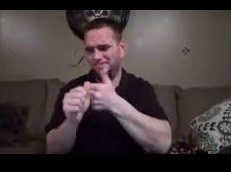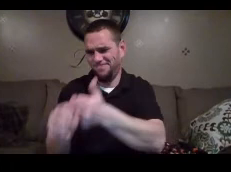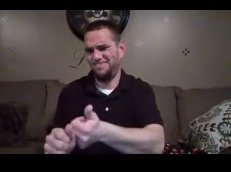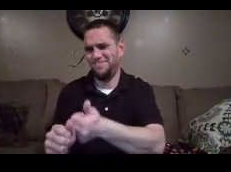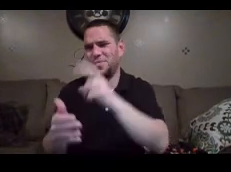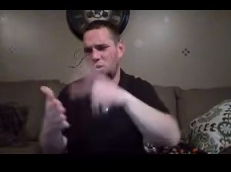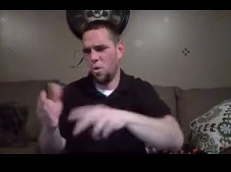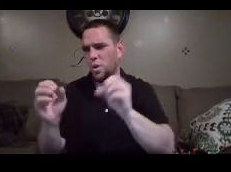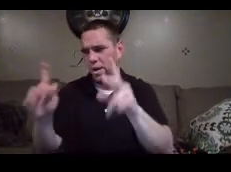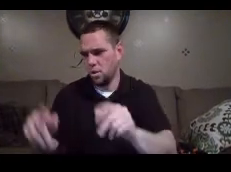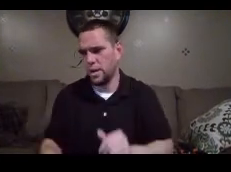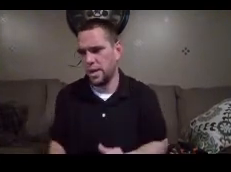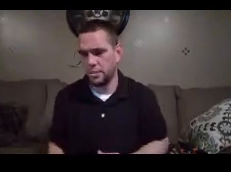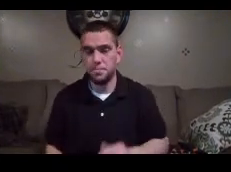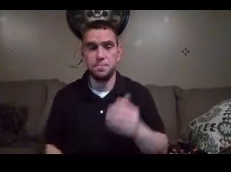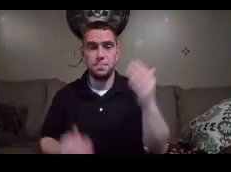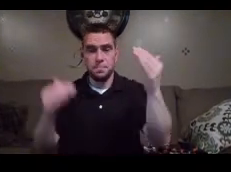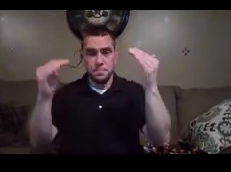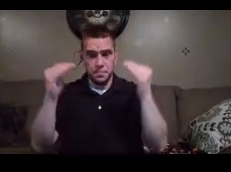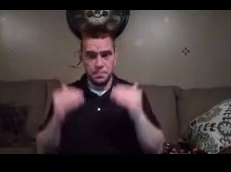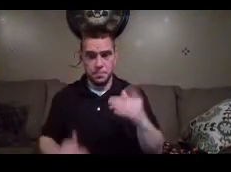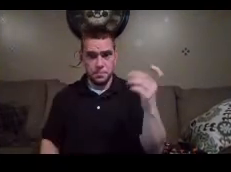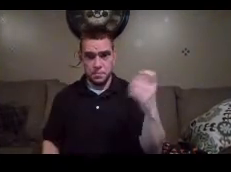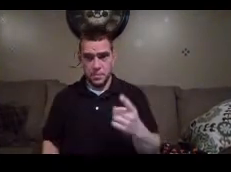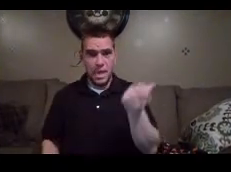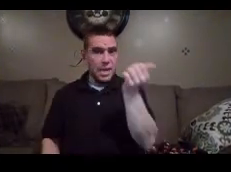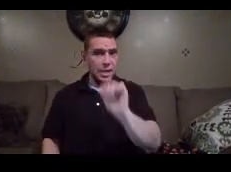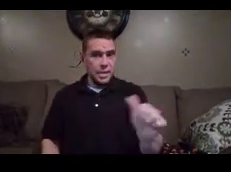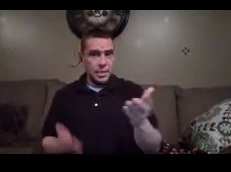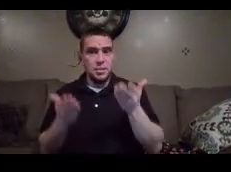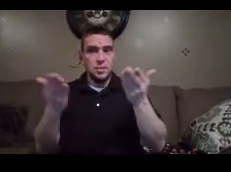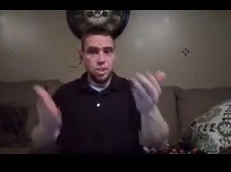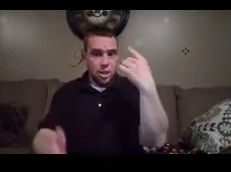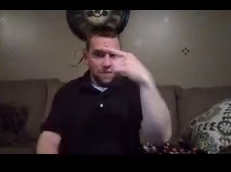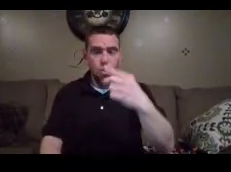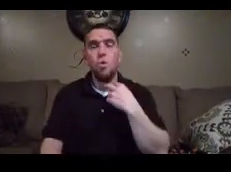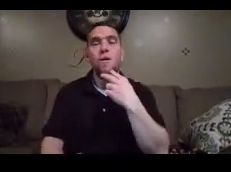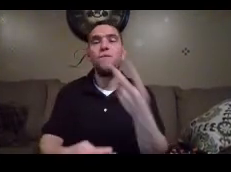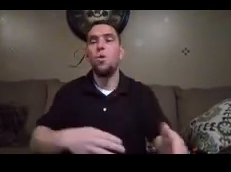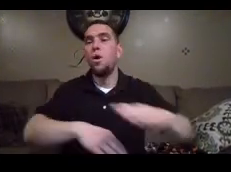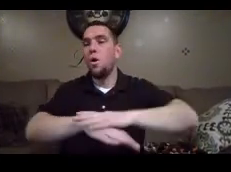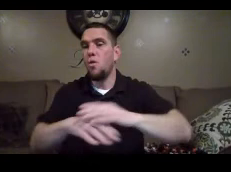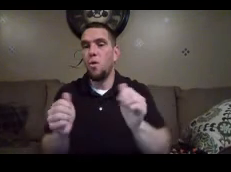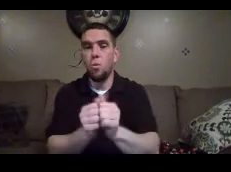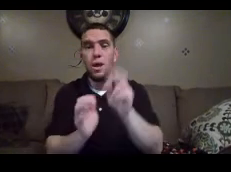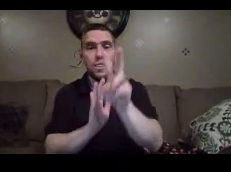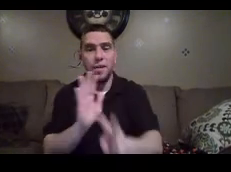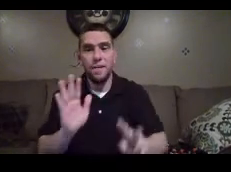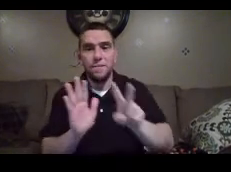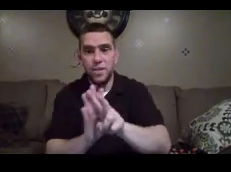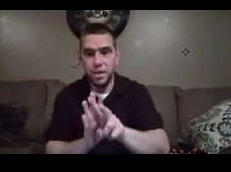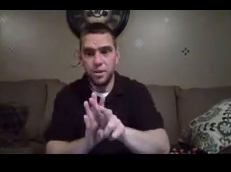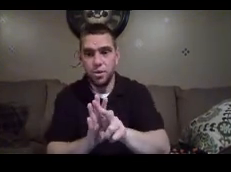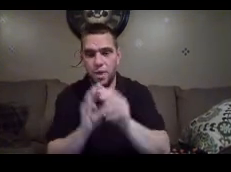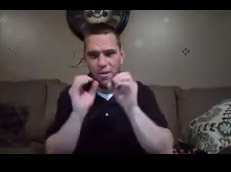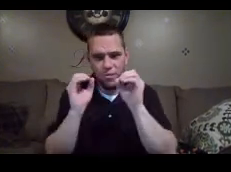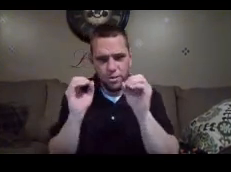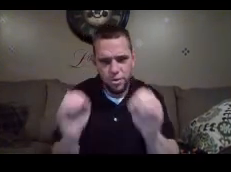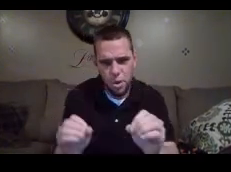Any suggestions for voiceovers for videos that are embedded in presentations that have minimal verbal cues?